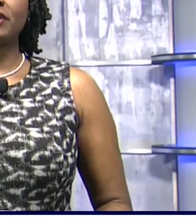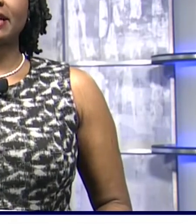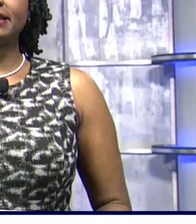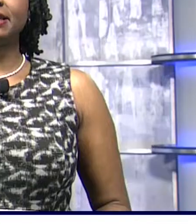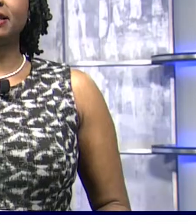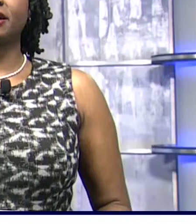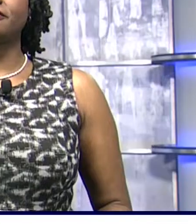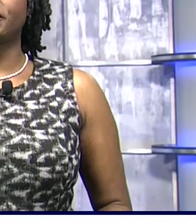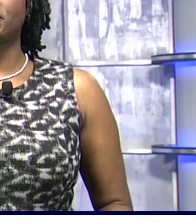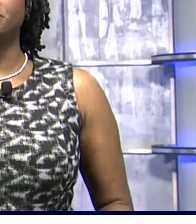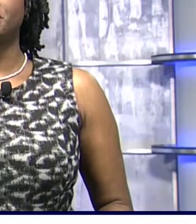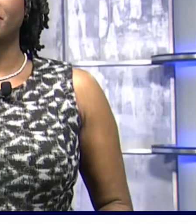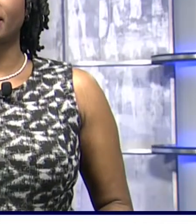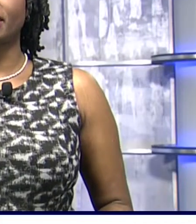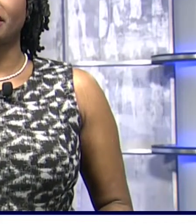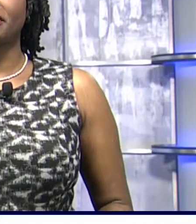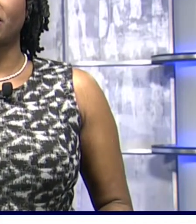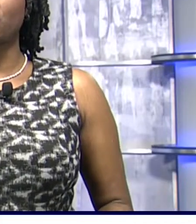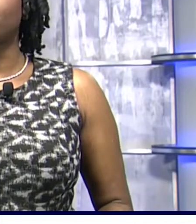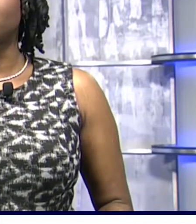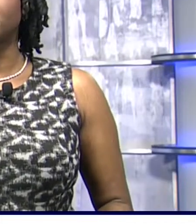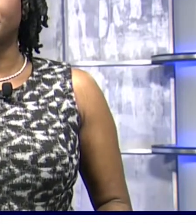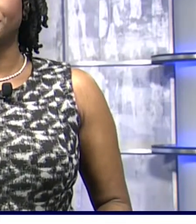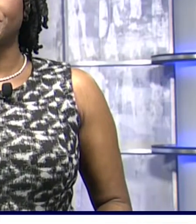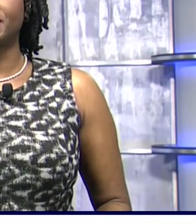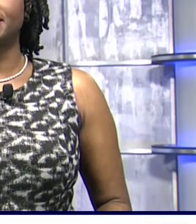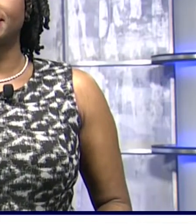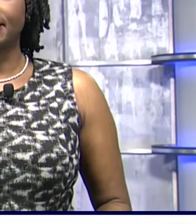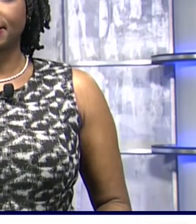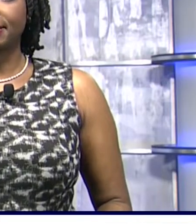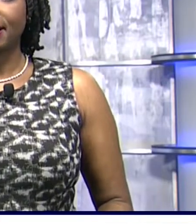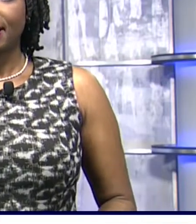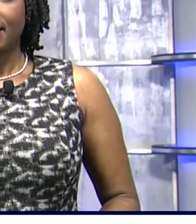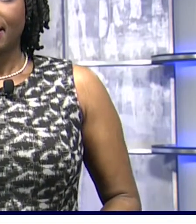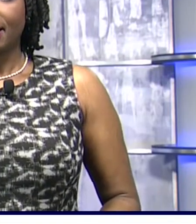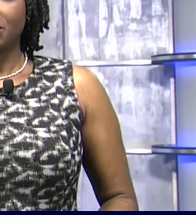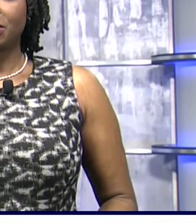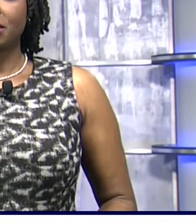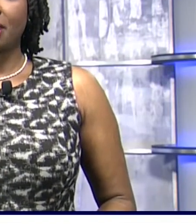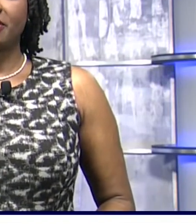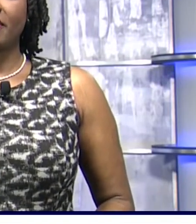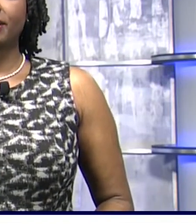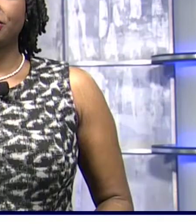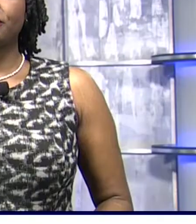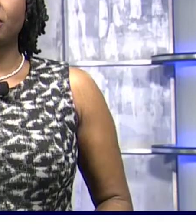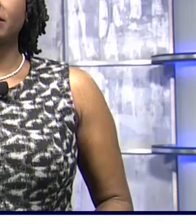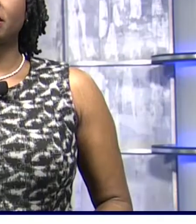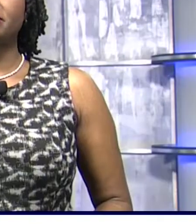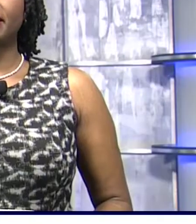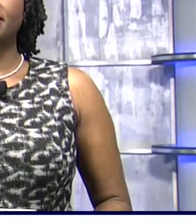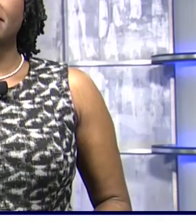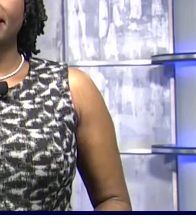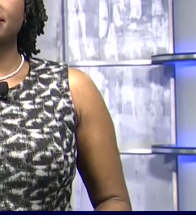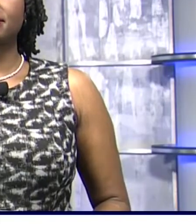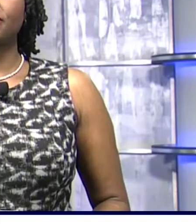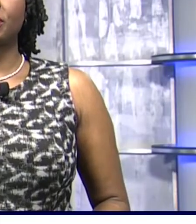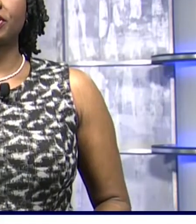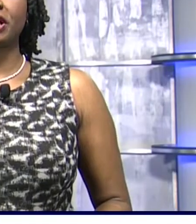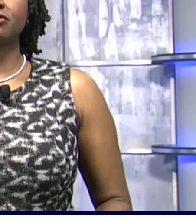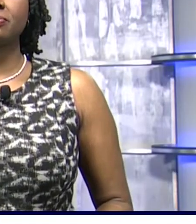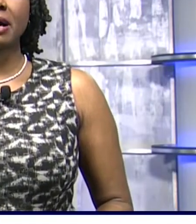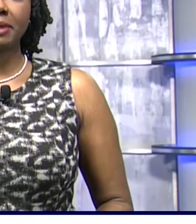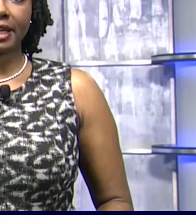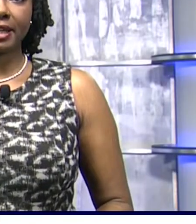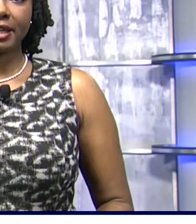of COVID-19 confirmed, bringing the overall number to 66. A local garment factory focused on making masks for